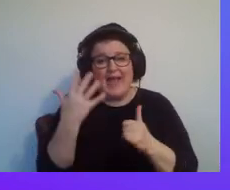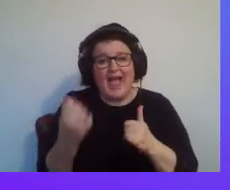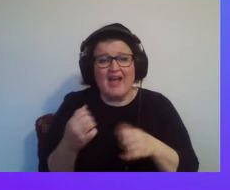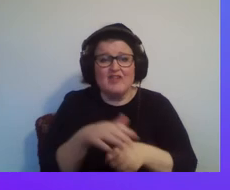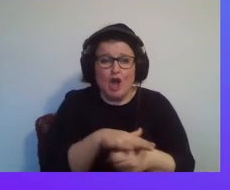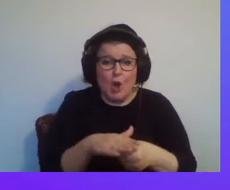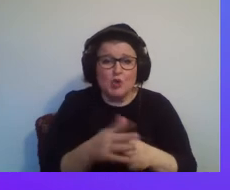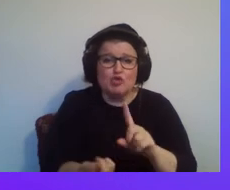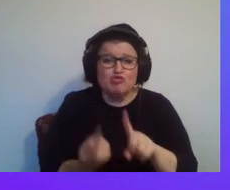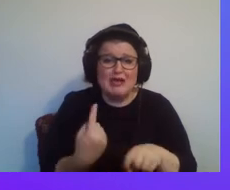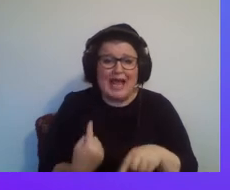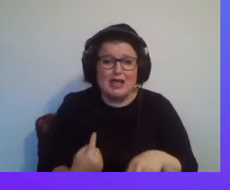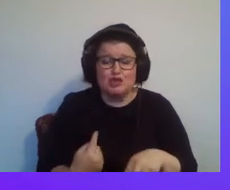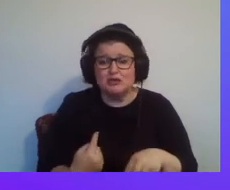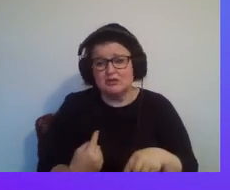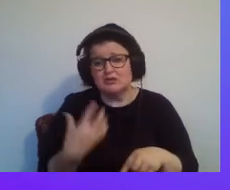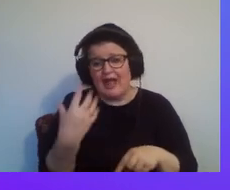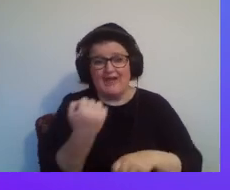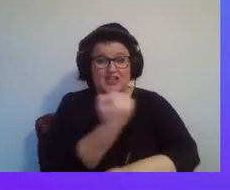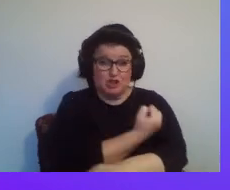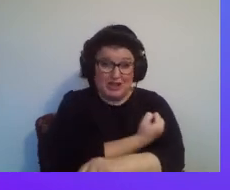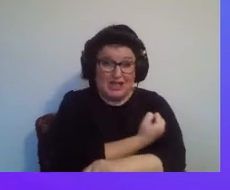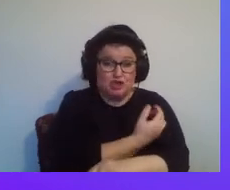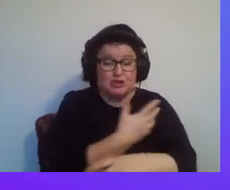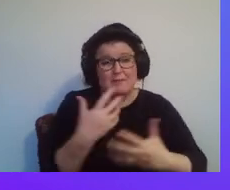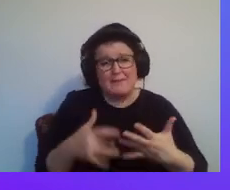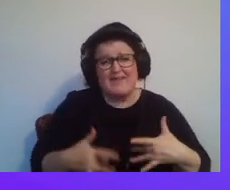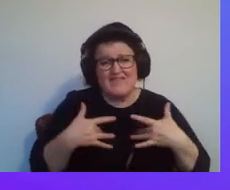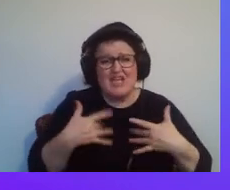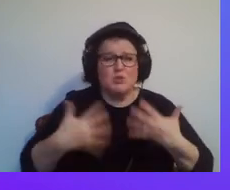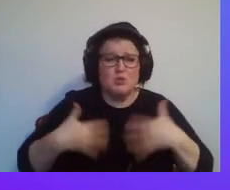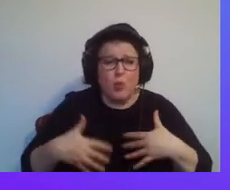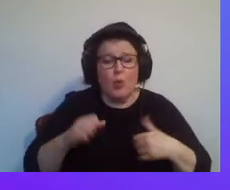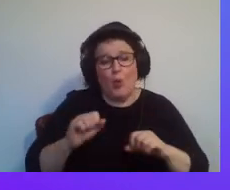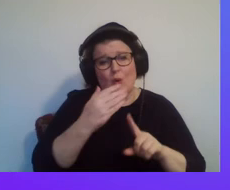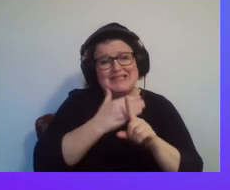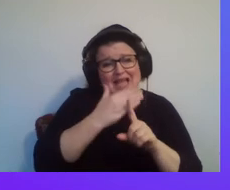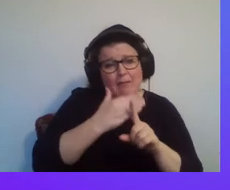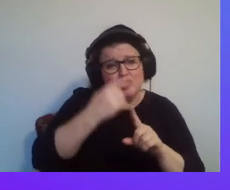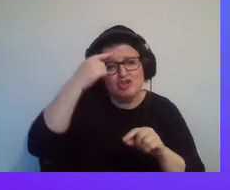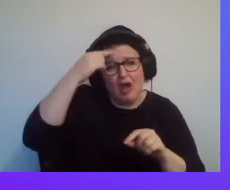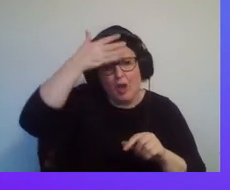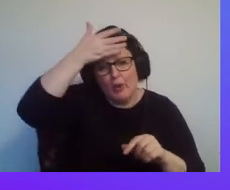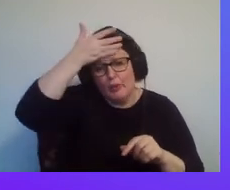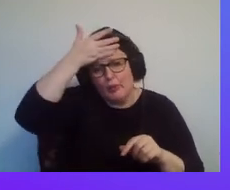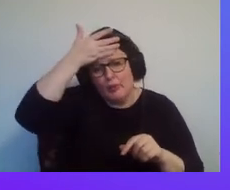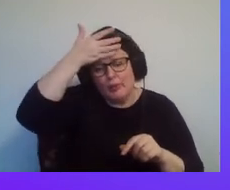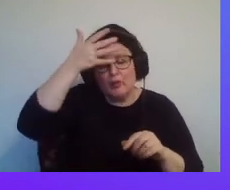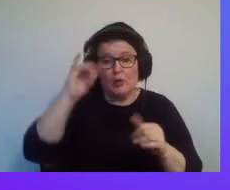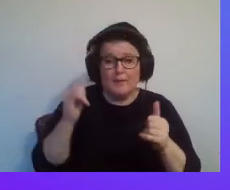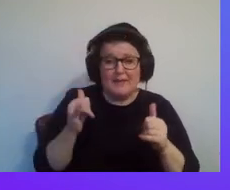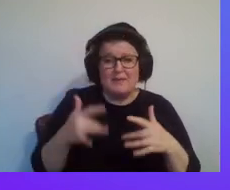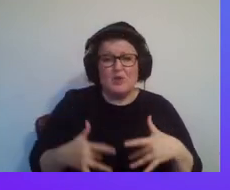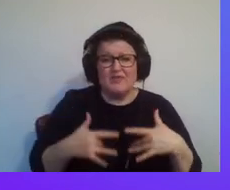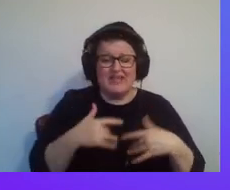reactions around where you have the injection, maybe a bit sore, you may get temperatures, you may get sort of a very mild.